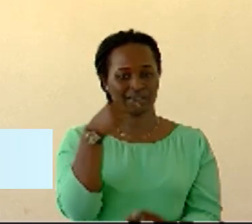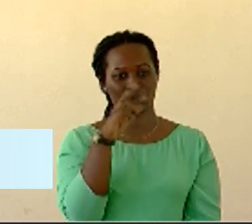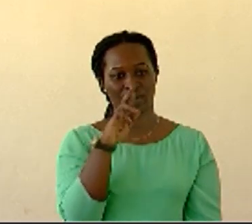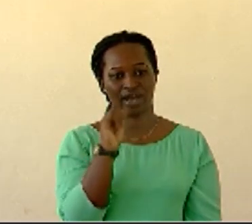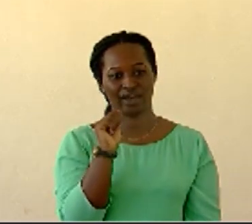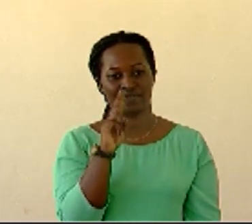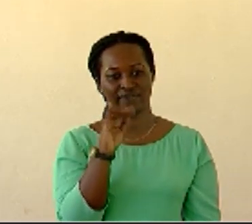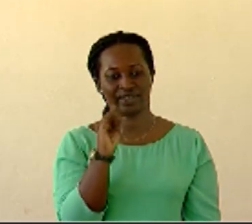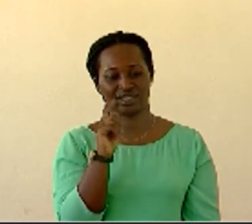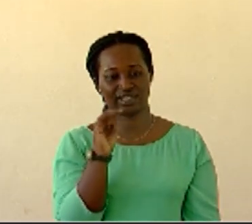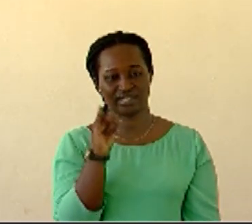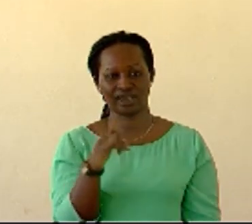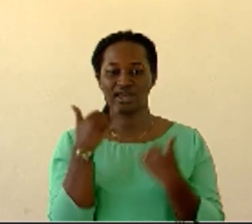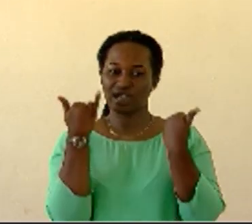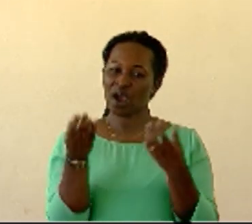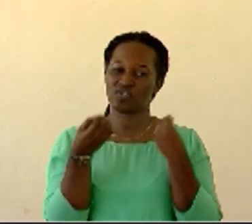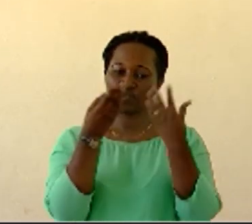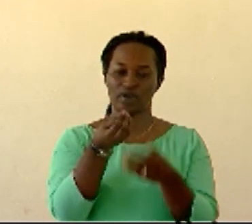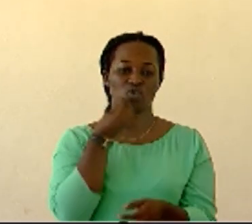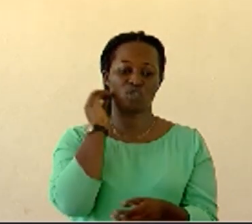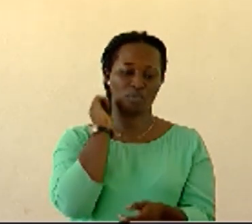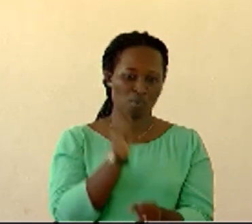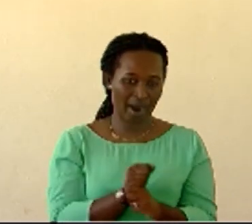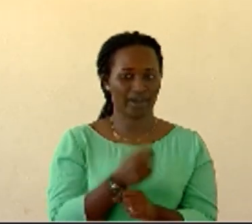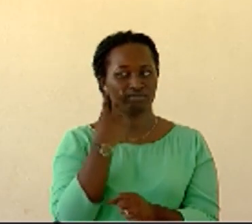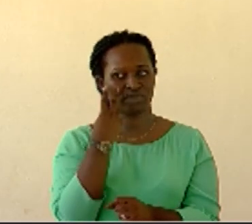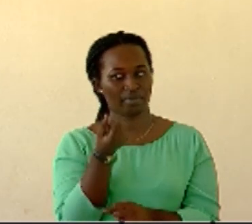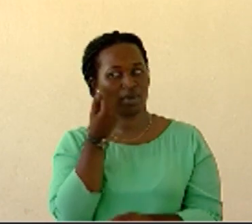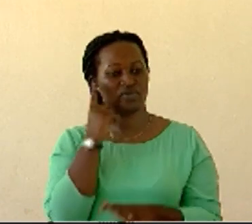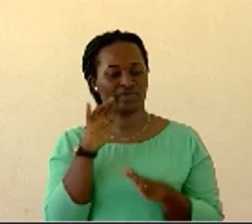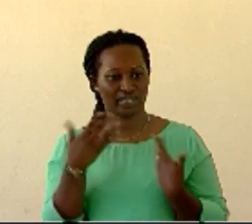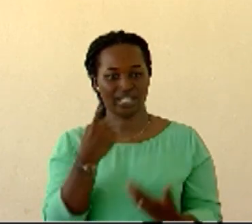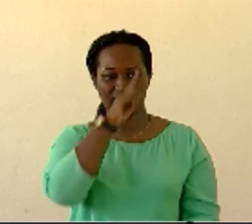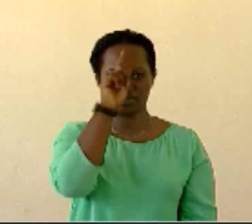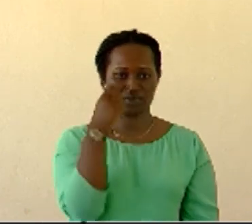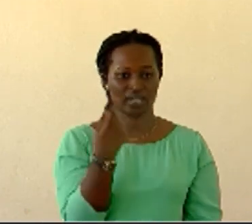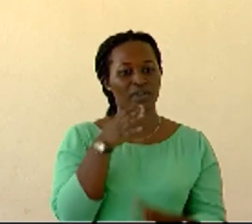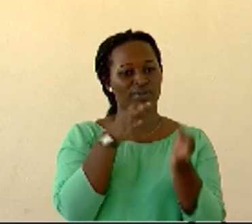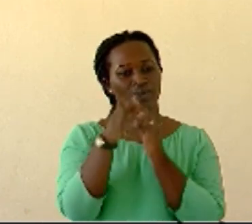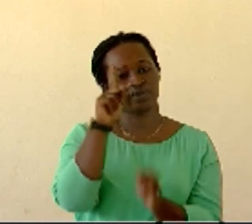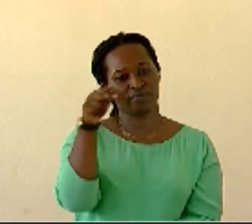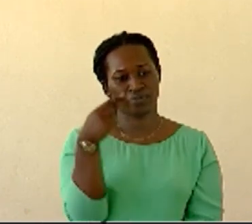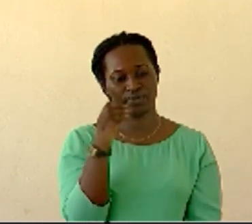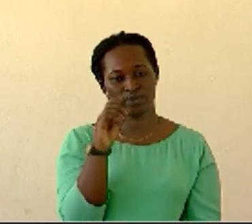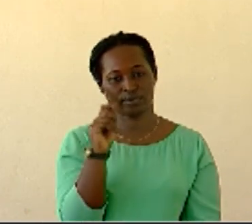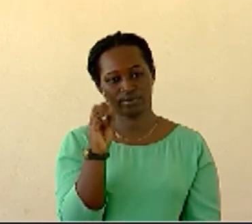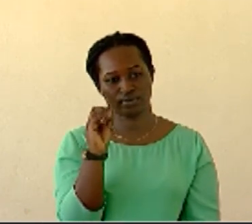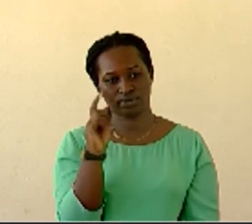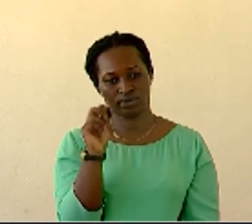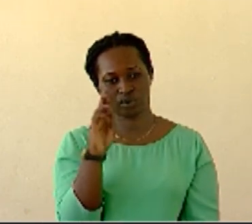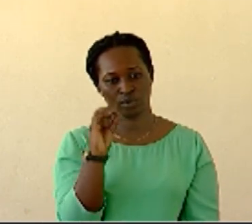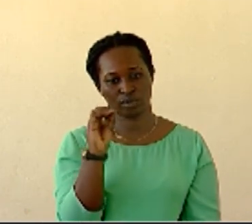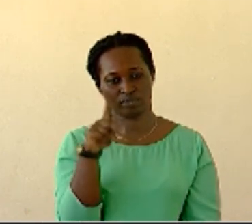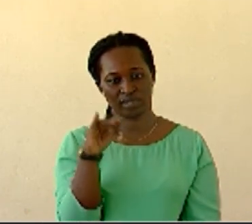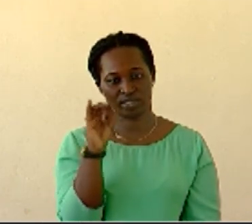you homework to test your level of understanding. Question number 1, define phototropism. Question